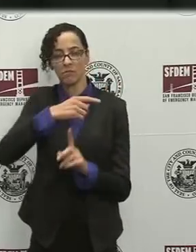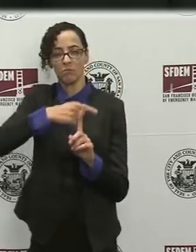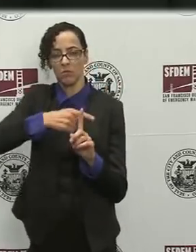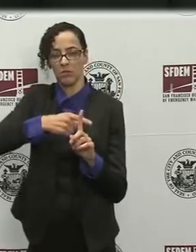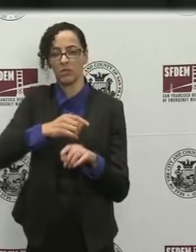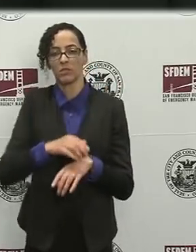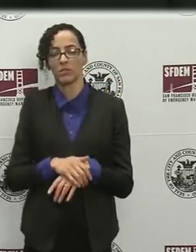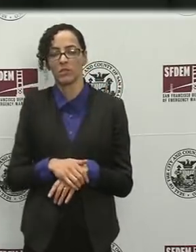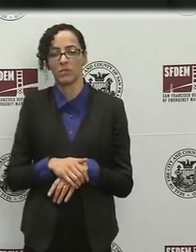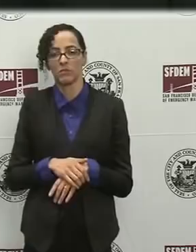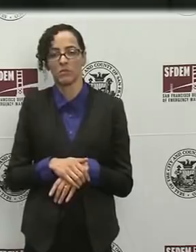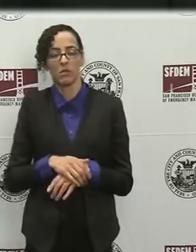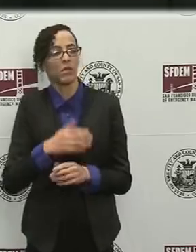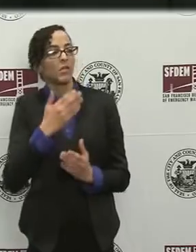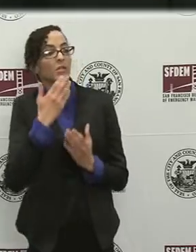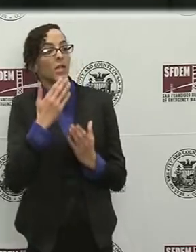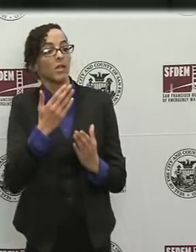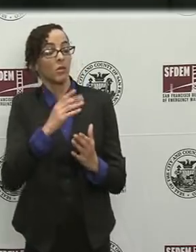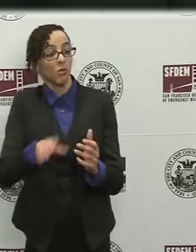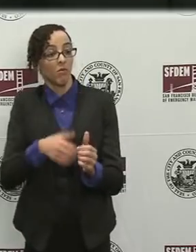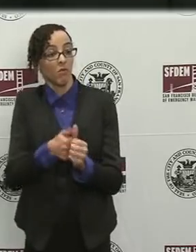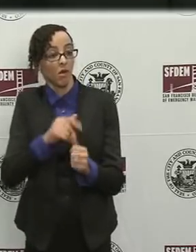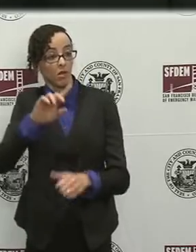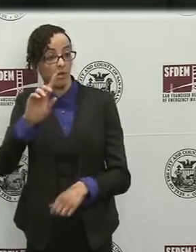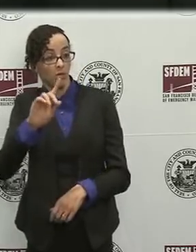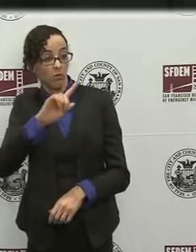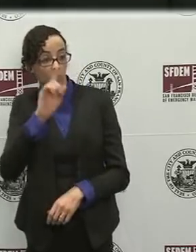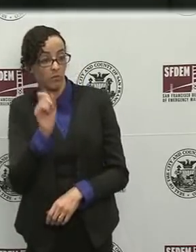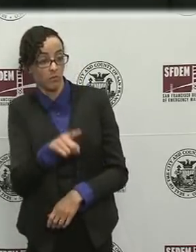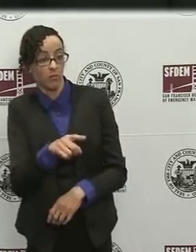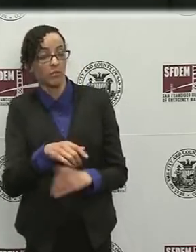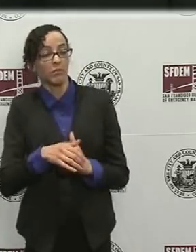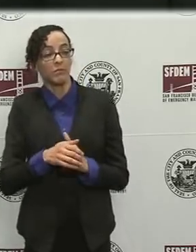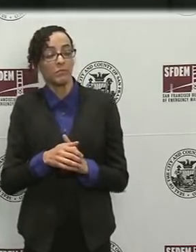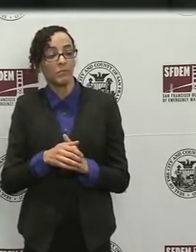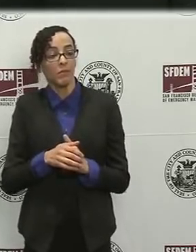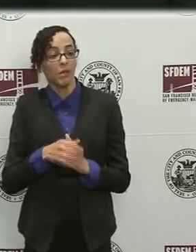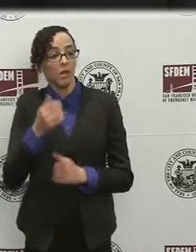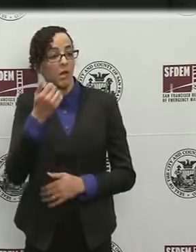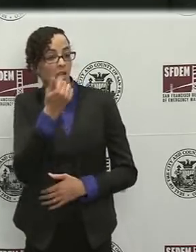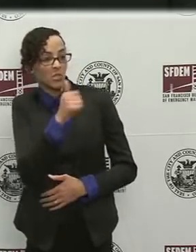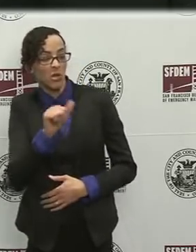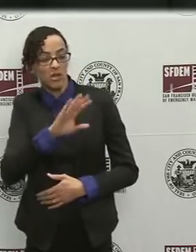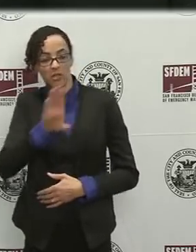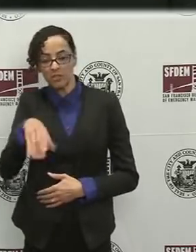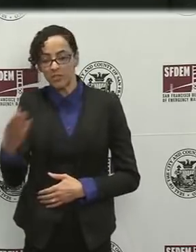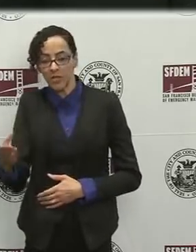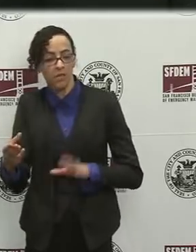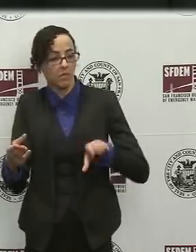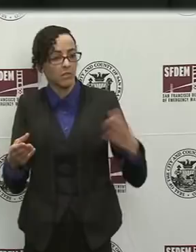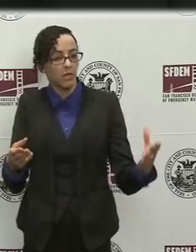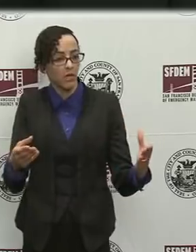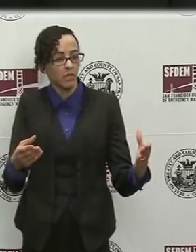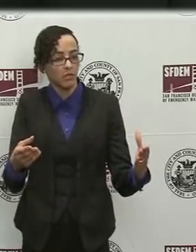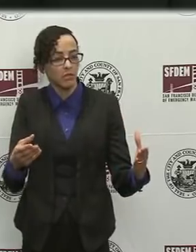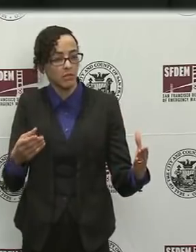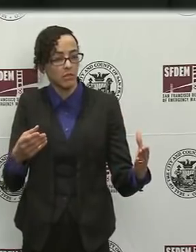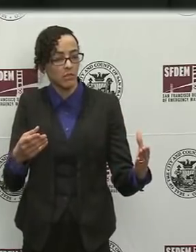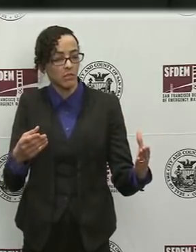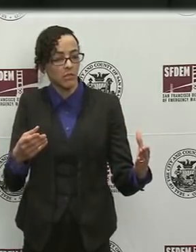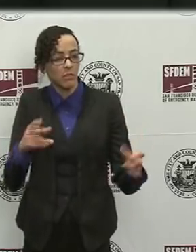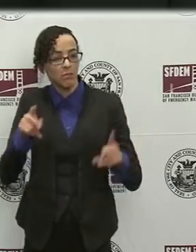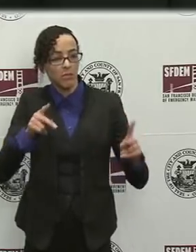Thank you. Follow-up question. Have there been any fatalities involving people that were not tested while